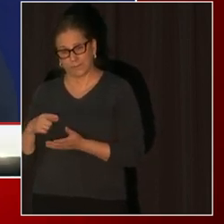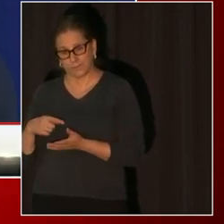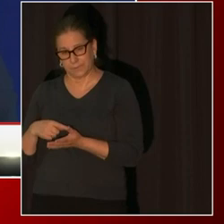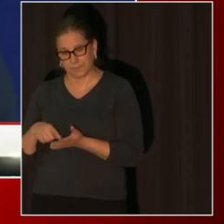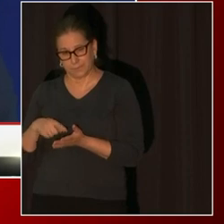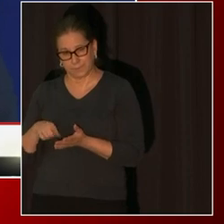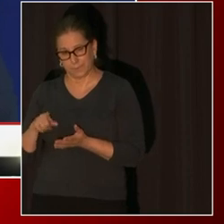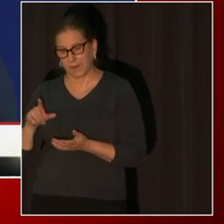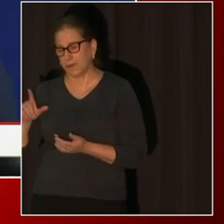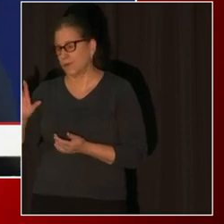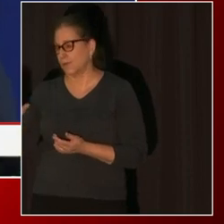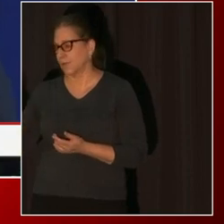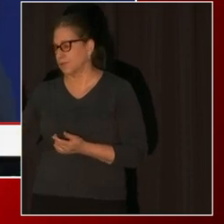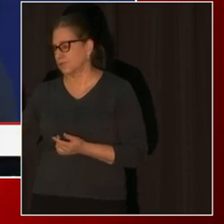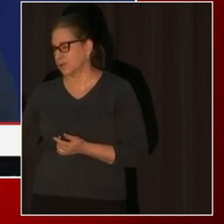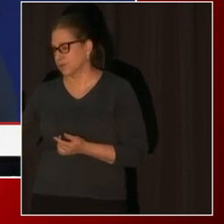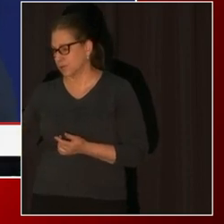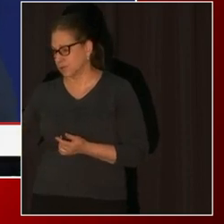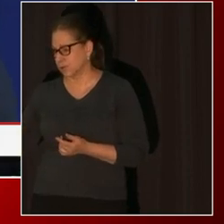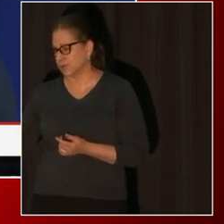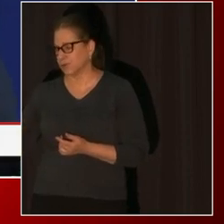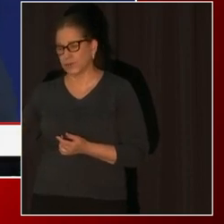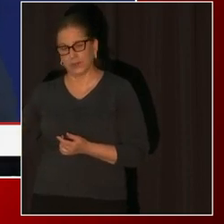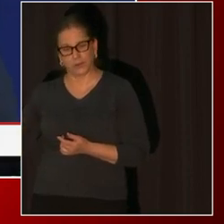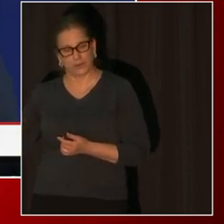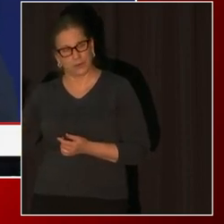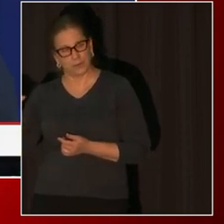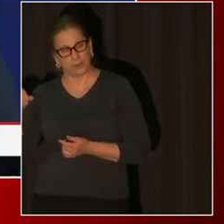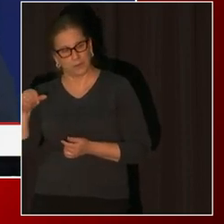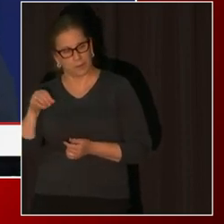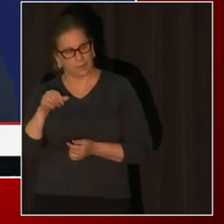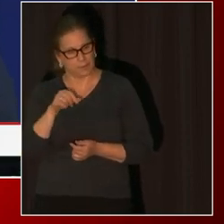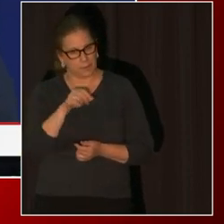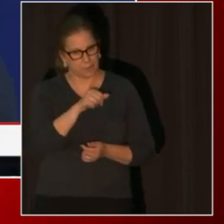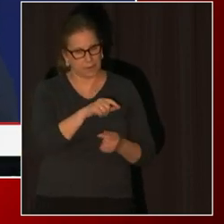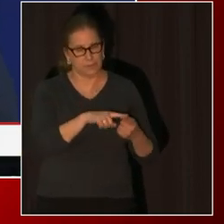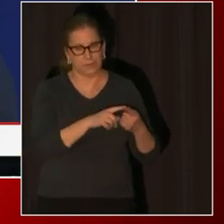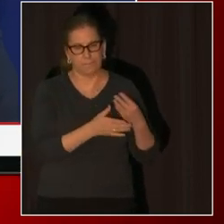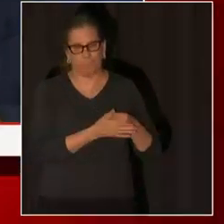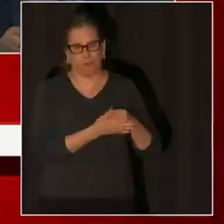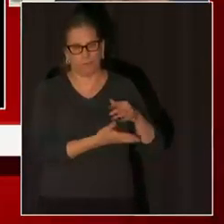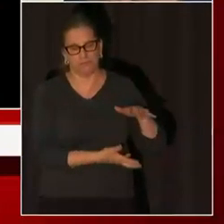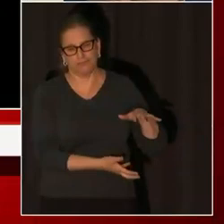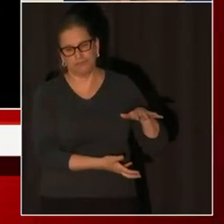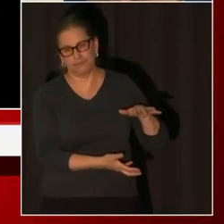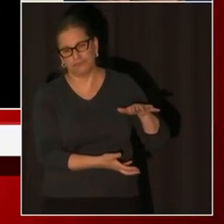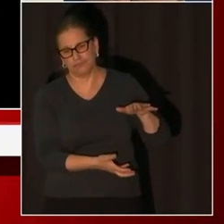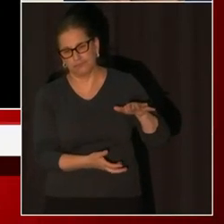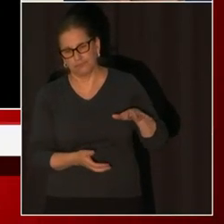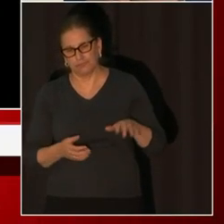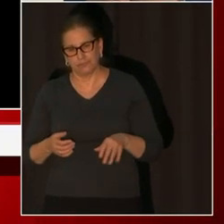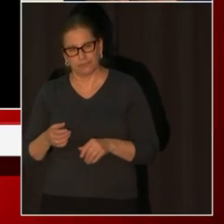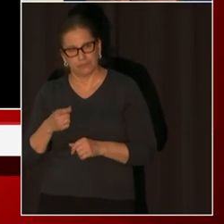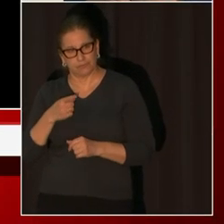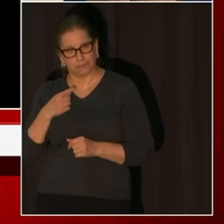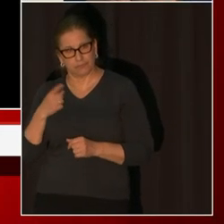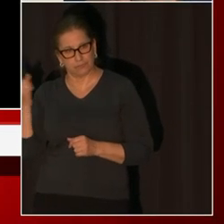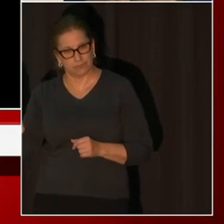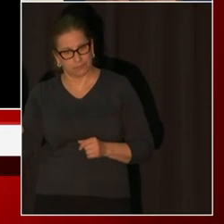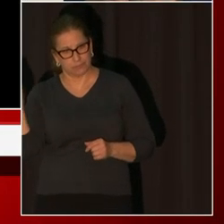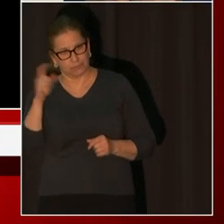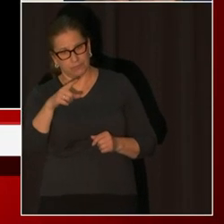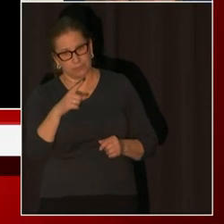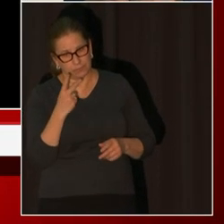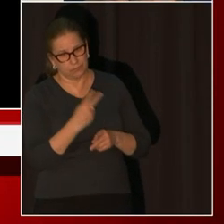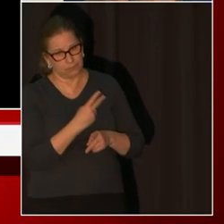2-year requirement to pay that one back. There's not a 2-year requirement. And then have you factored in, or what number have you factored in for